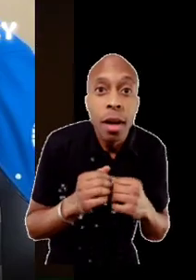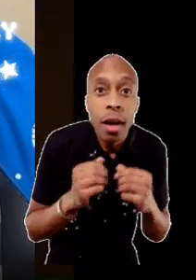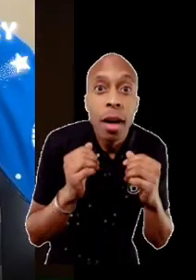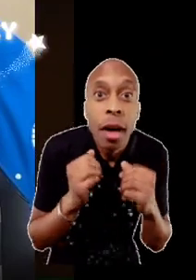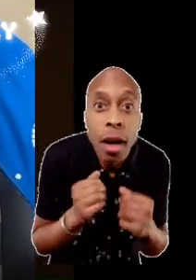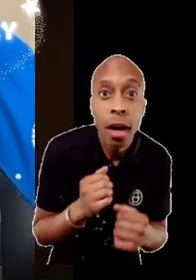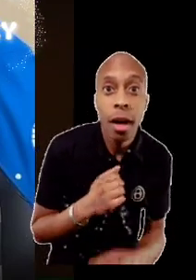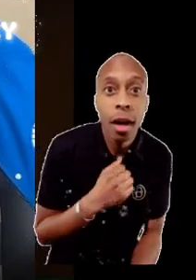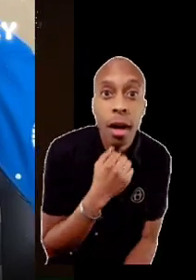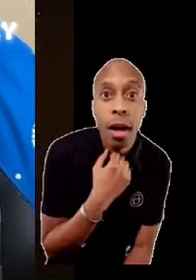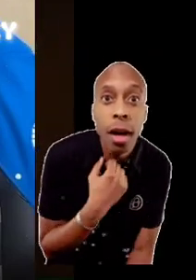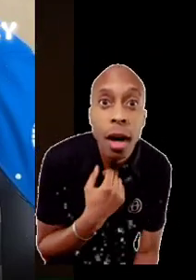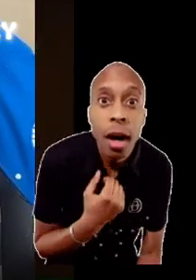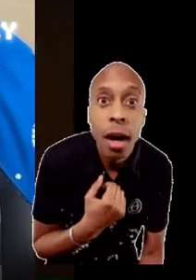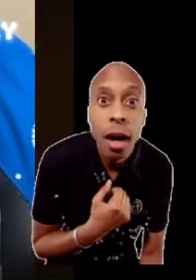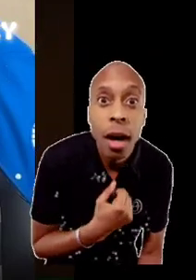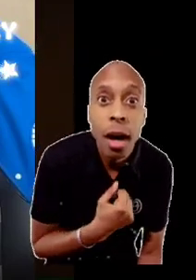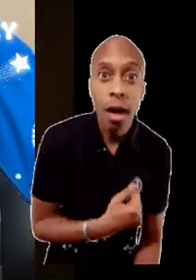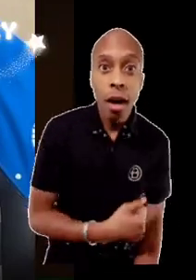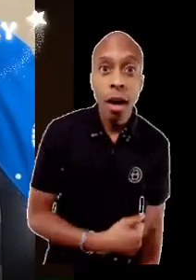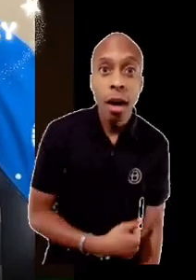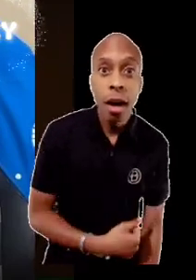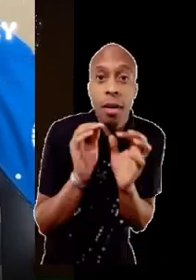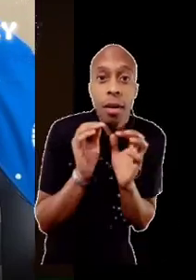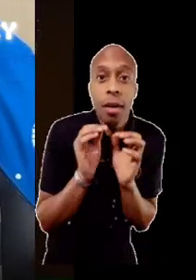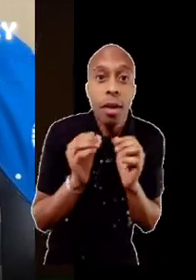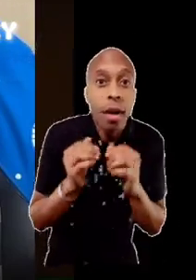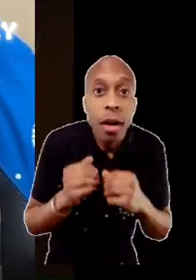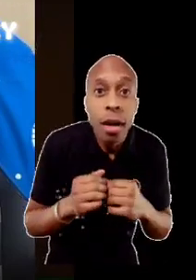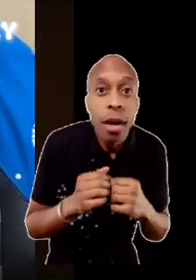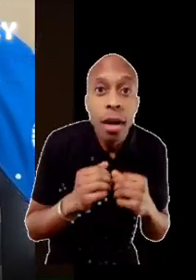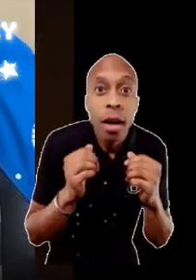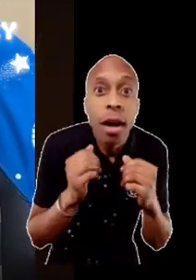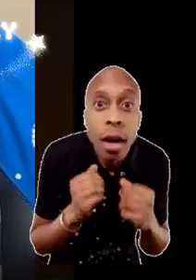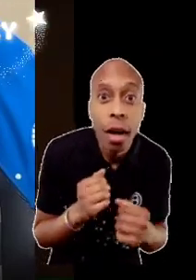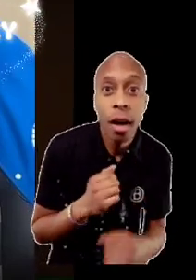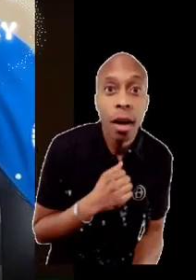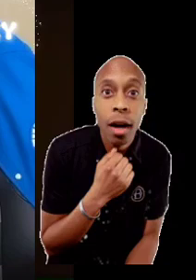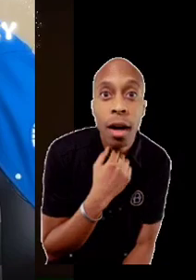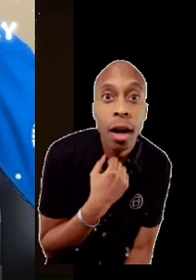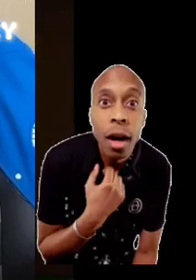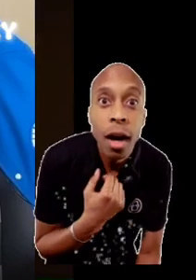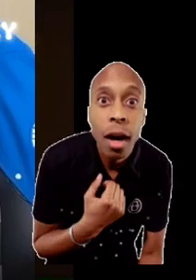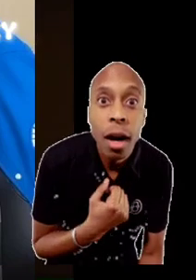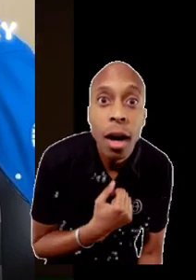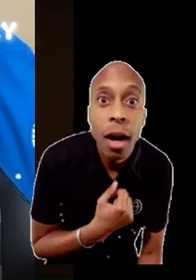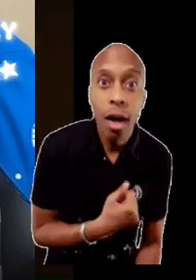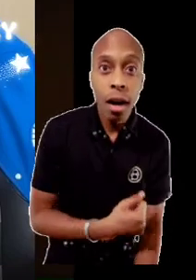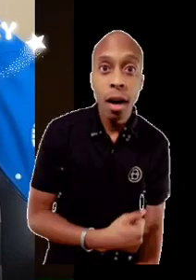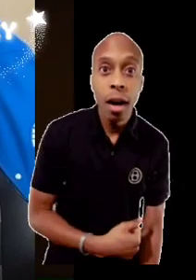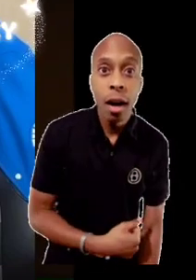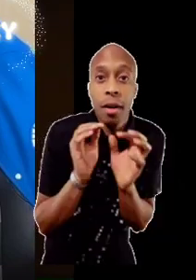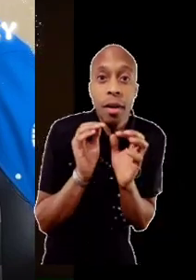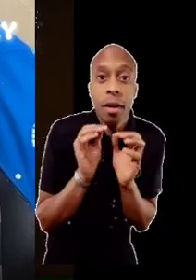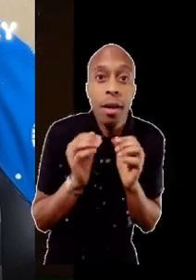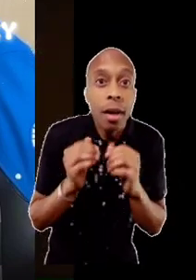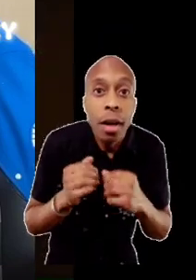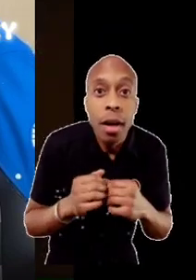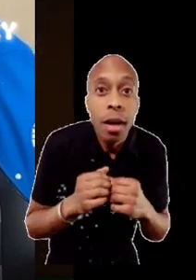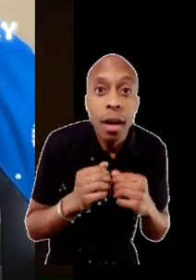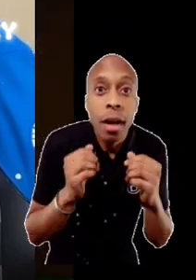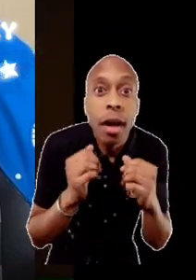Hey, Dwayne Fletcher, tell you something, you know. I'm not gonna come. You see when I come tomorrow, my